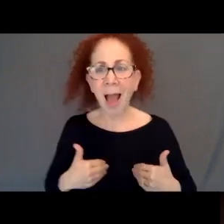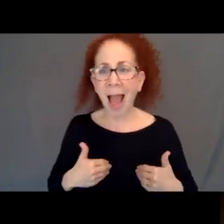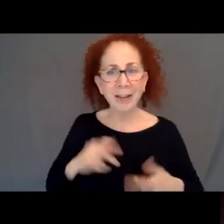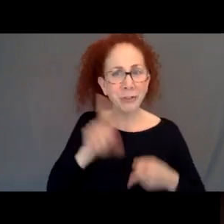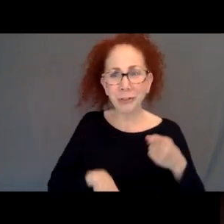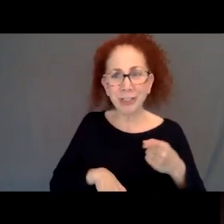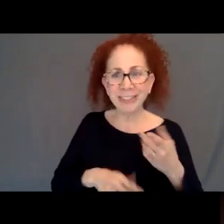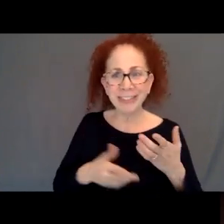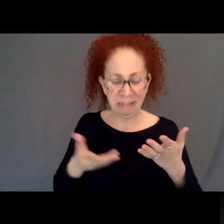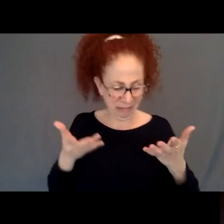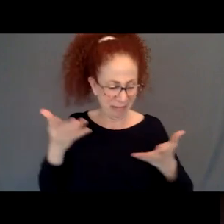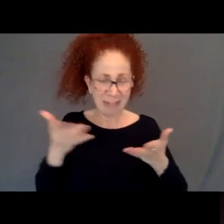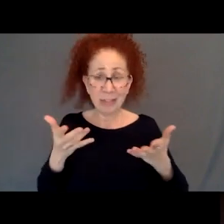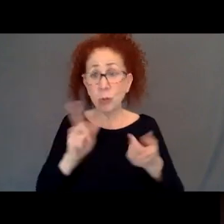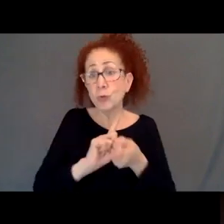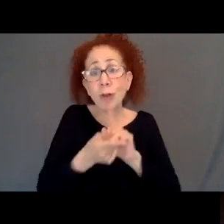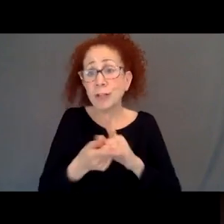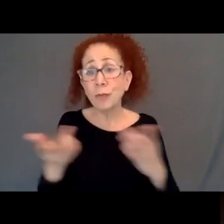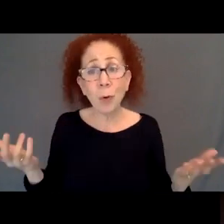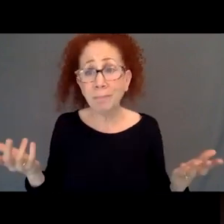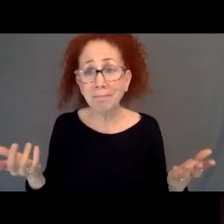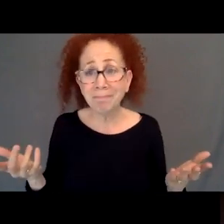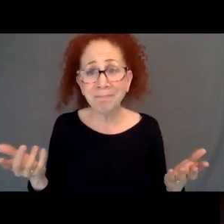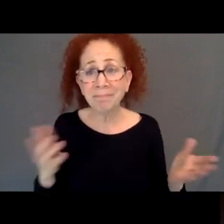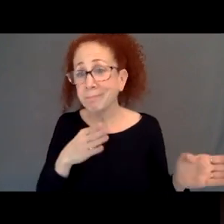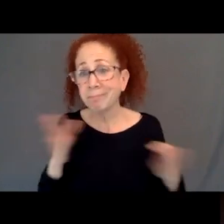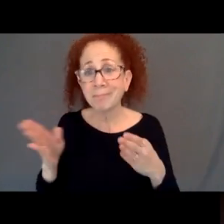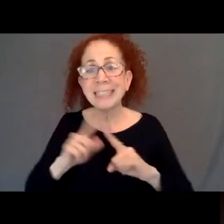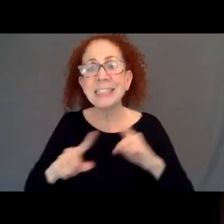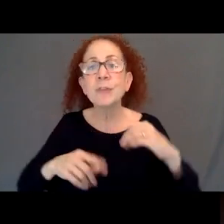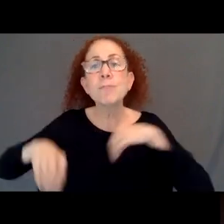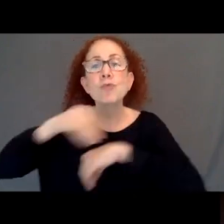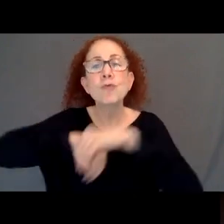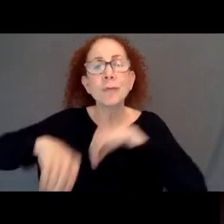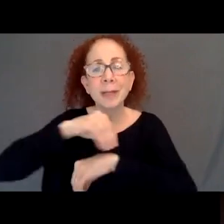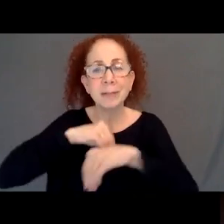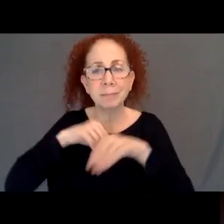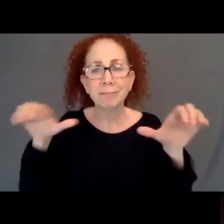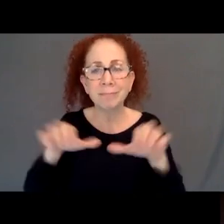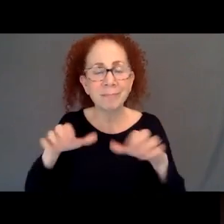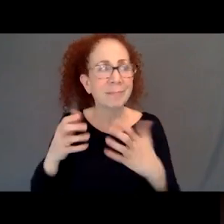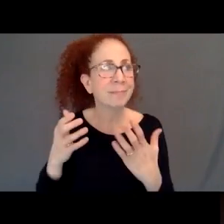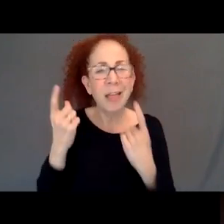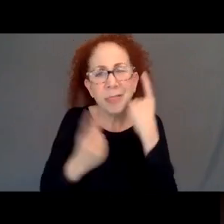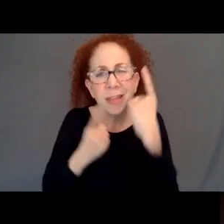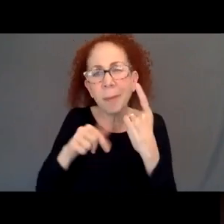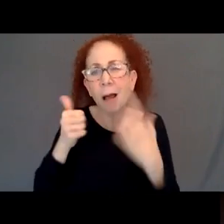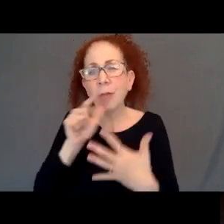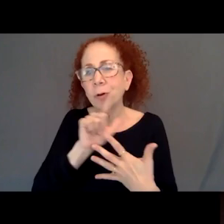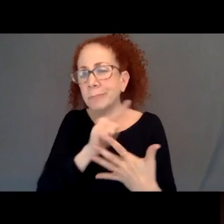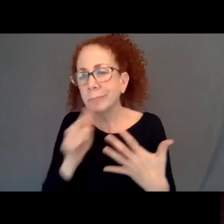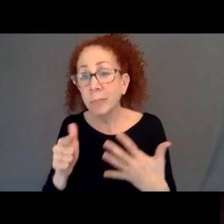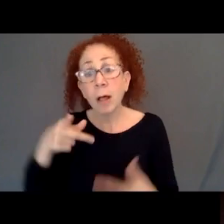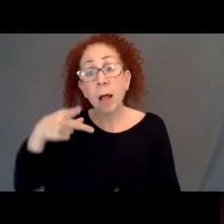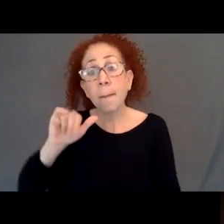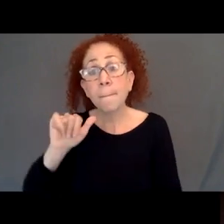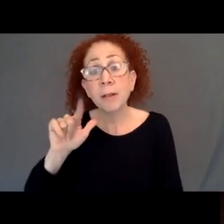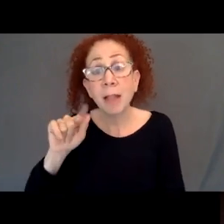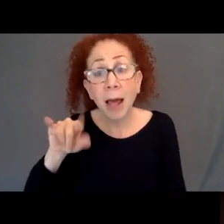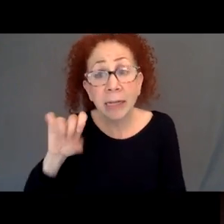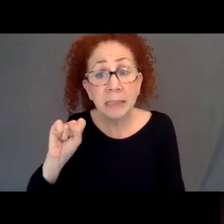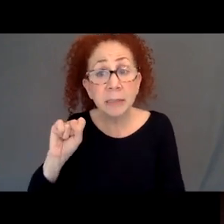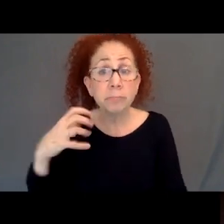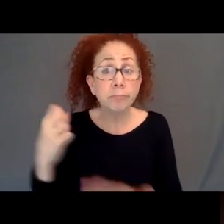to. And so it just kind of transformed. It just kind of went into some other movement practices, right? Just trying to think about, okay, how can I use Pilates here